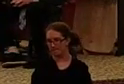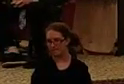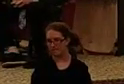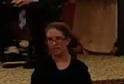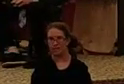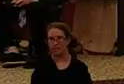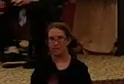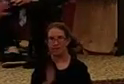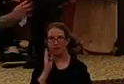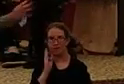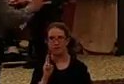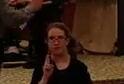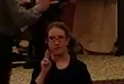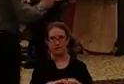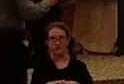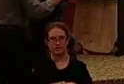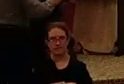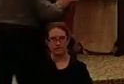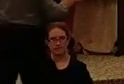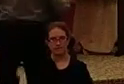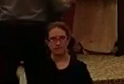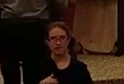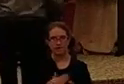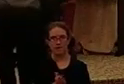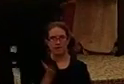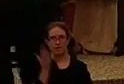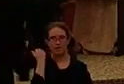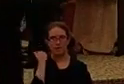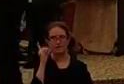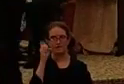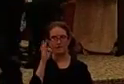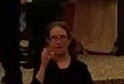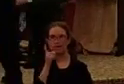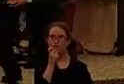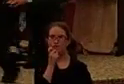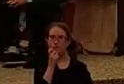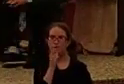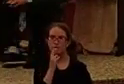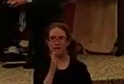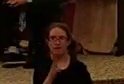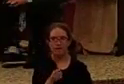Are you going to sit and let your past define who you are?